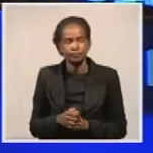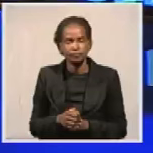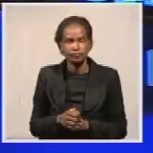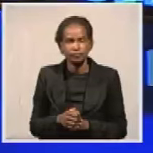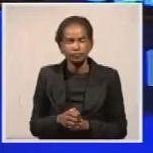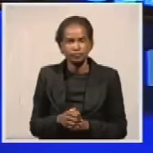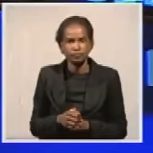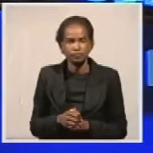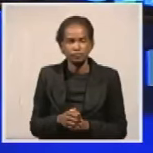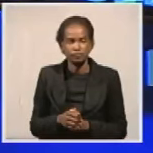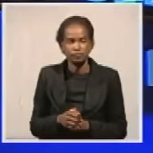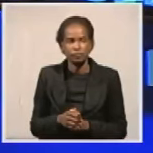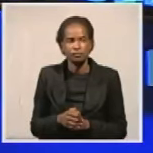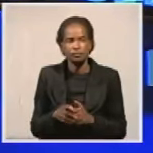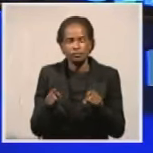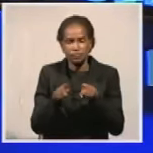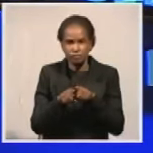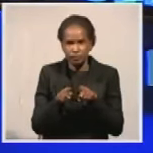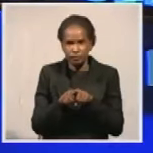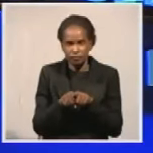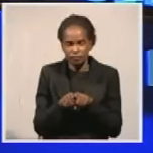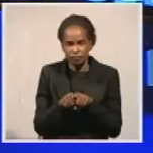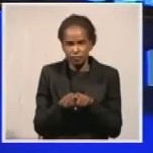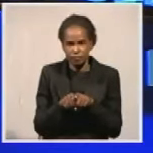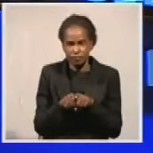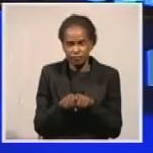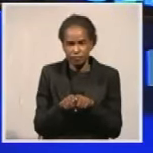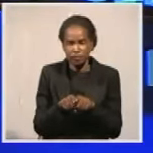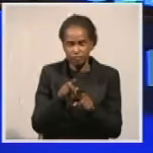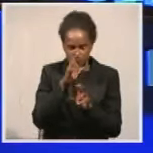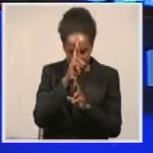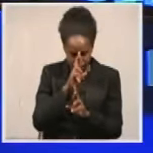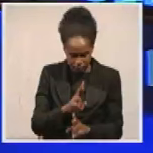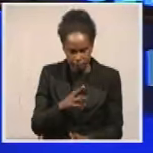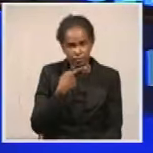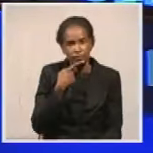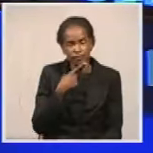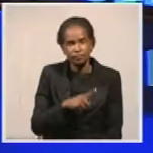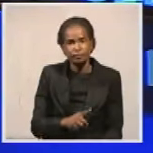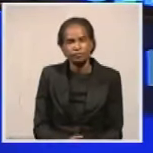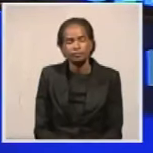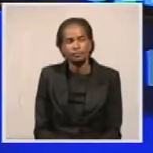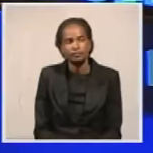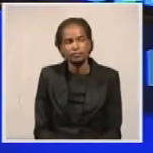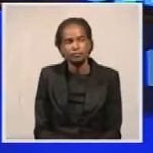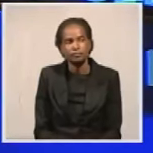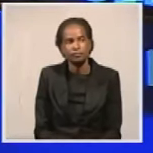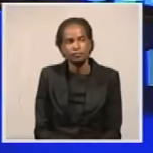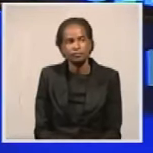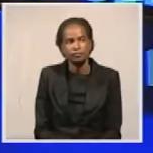also paying tribute to a man who has been at the